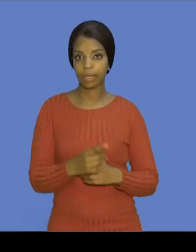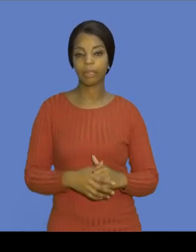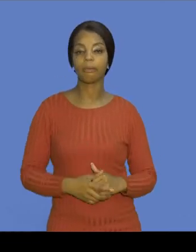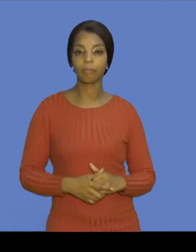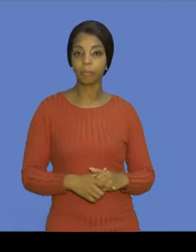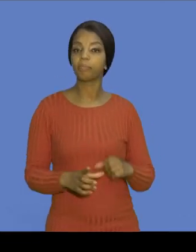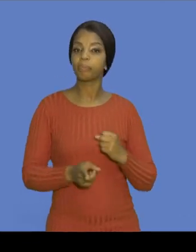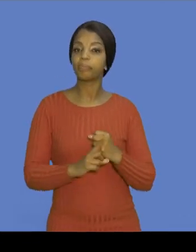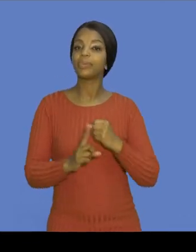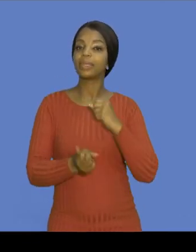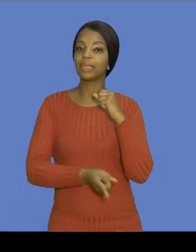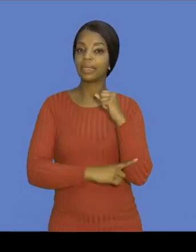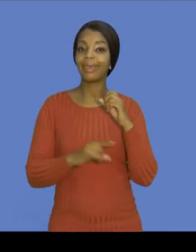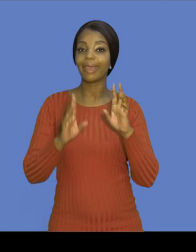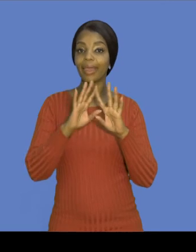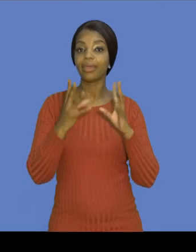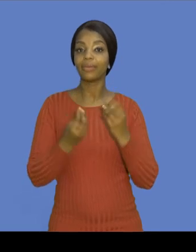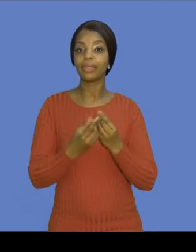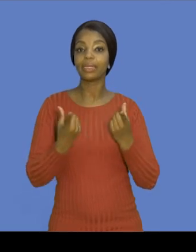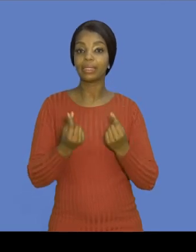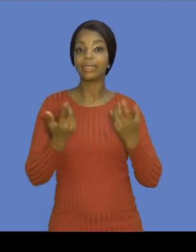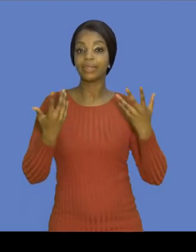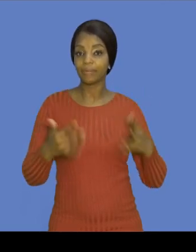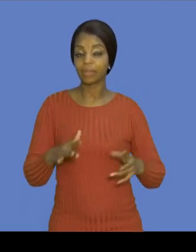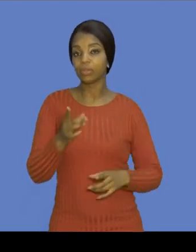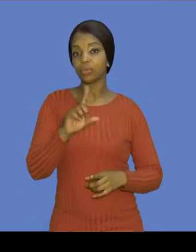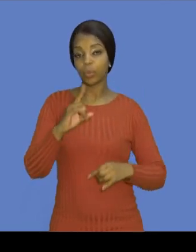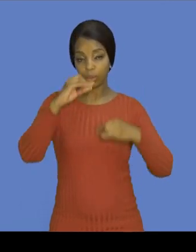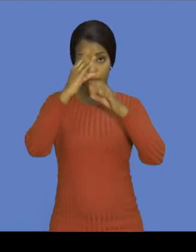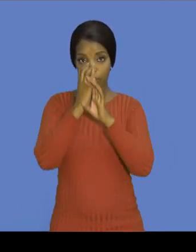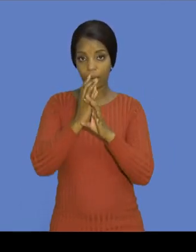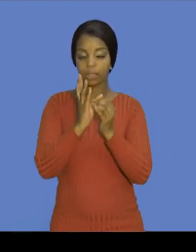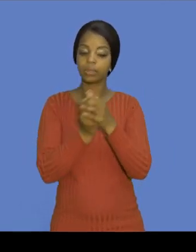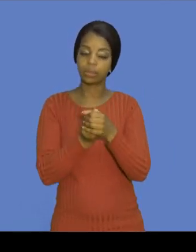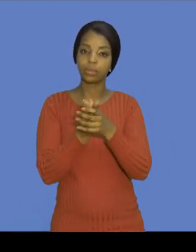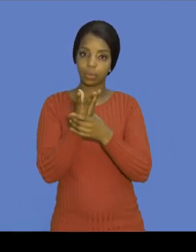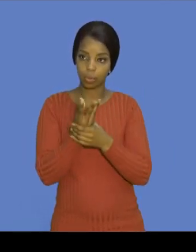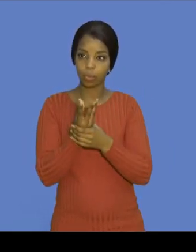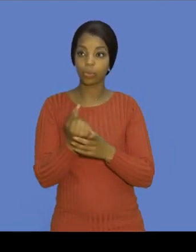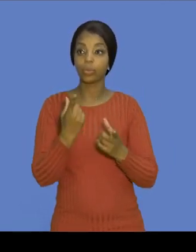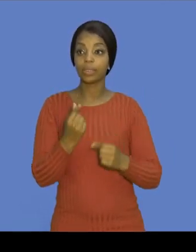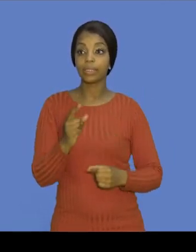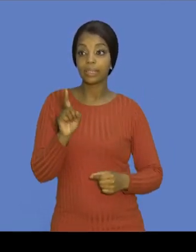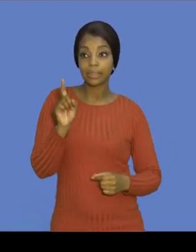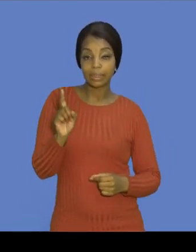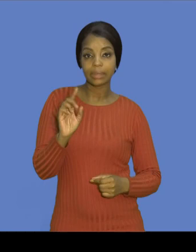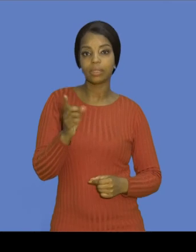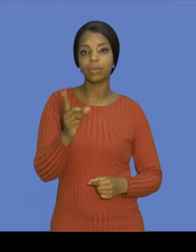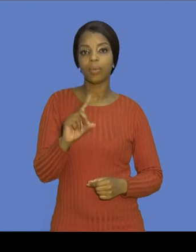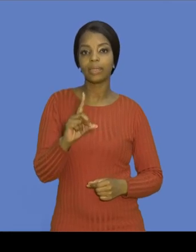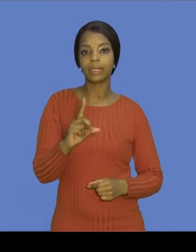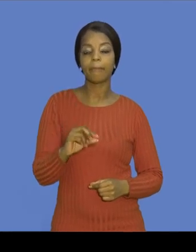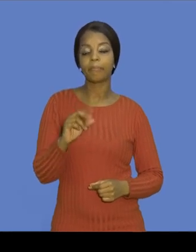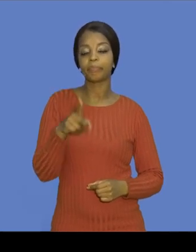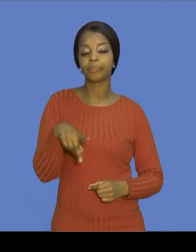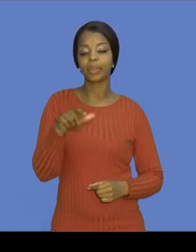And then lastly, everything that we've looked at is the big concept of growth. We linked this to what we call